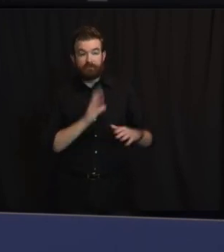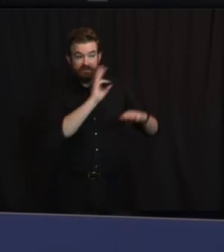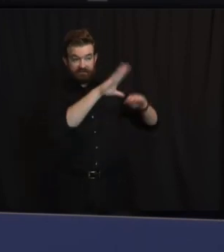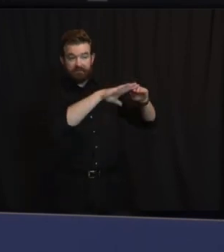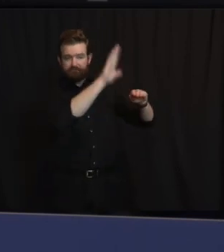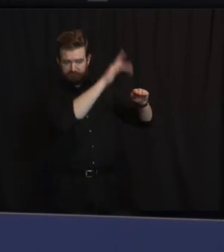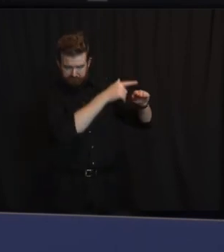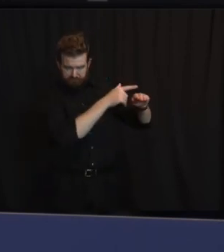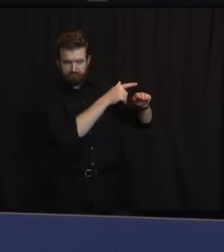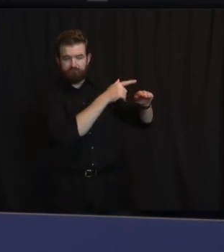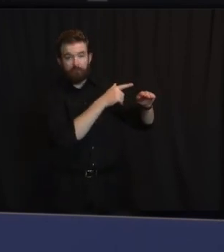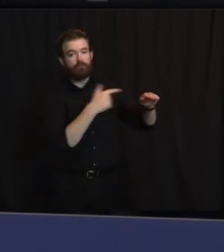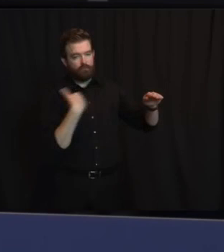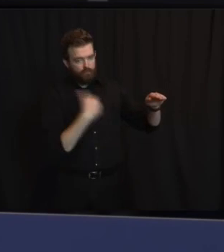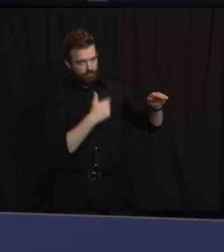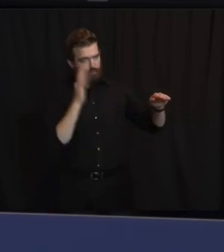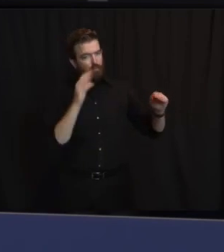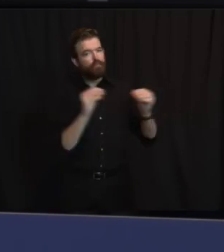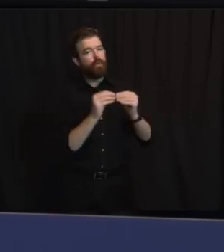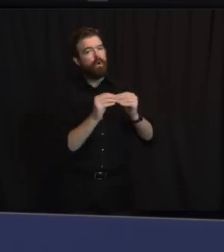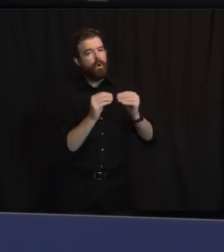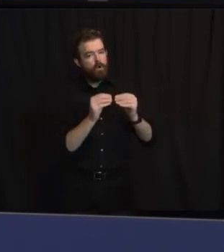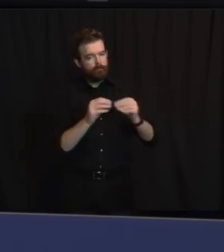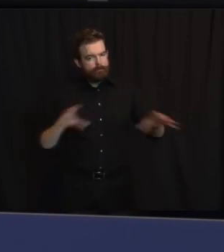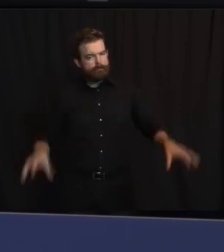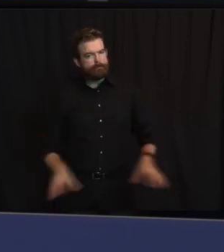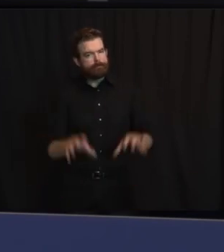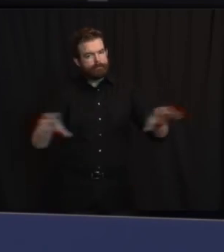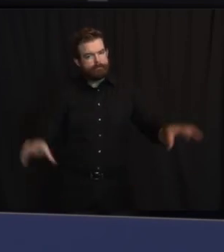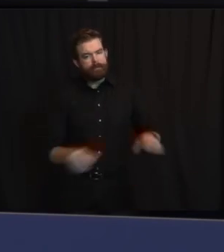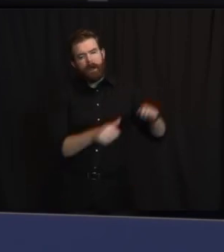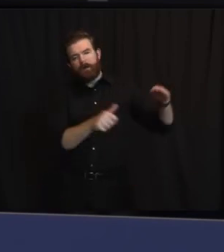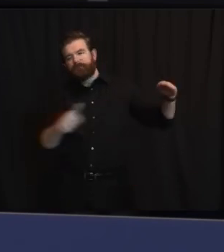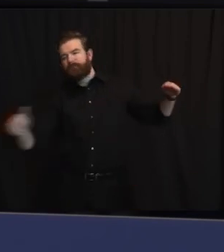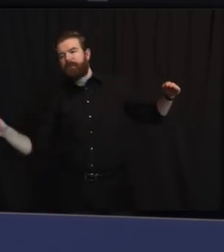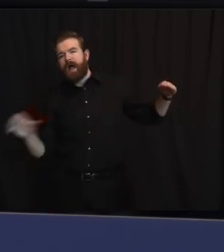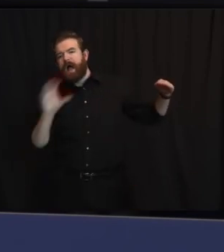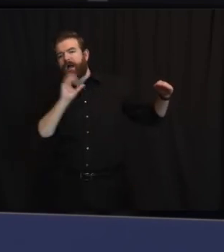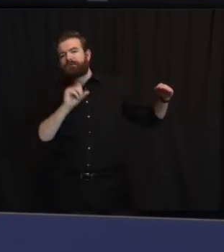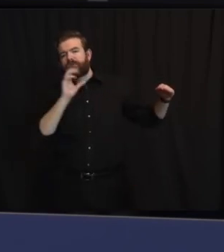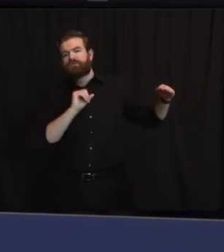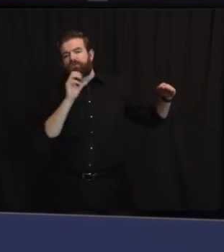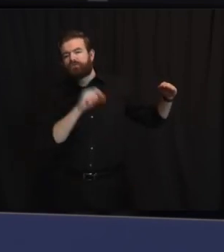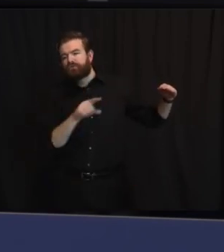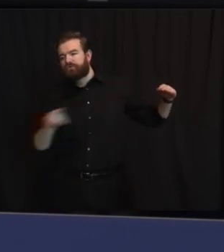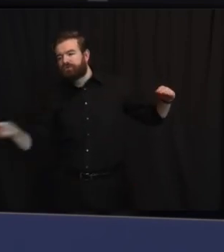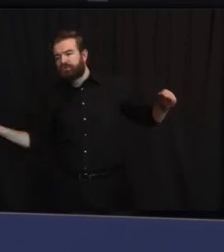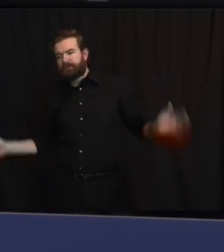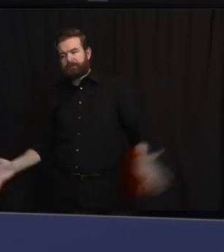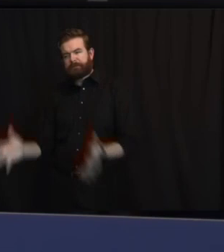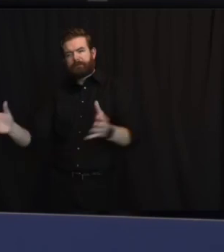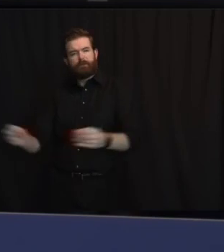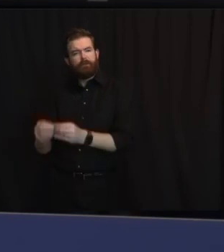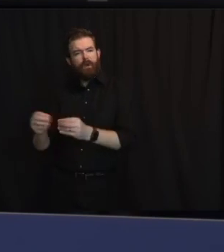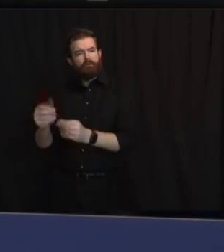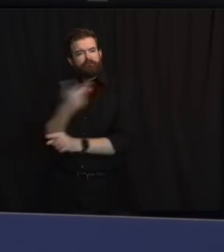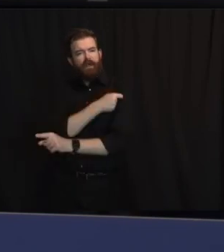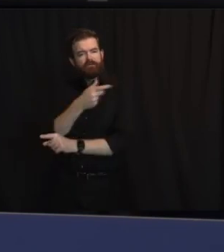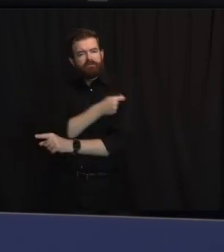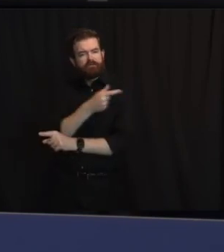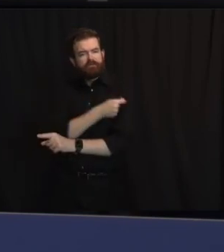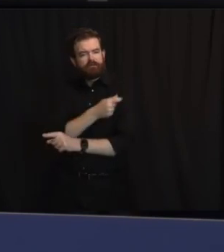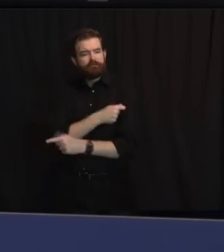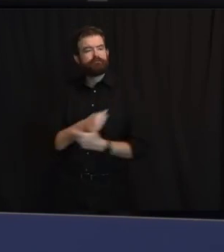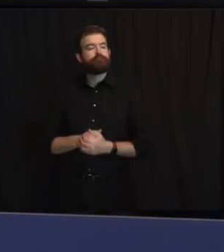on Monday, the department will be releasing updated guidance for youth, day, and overnight summer camps. The